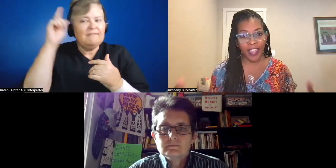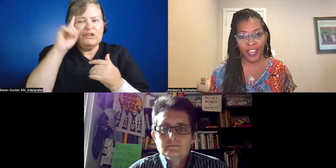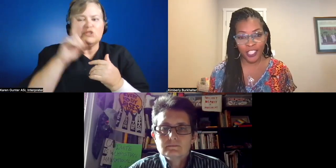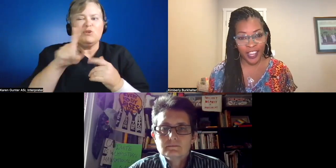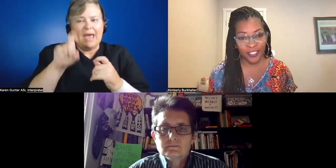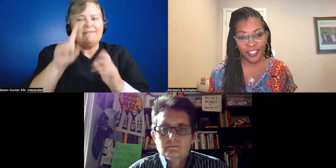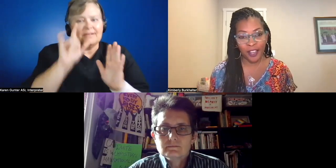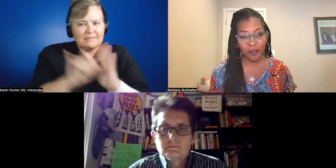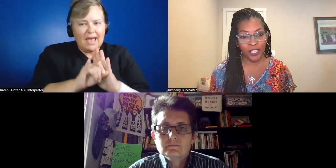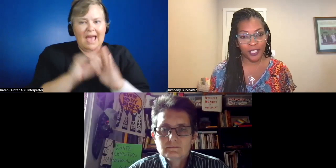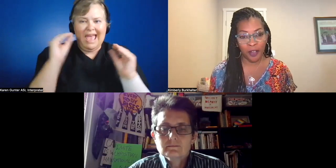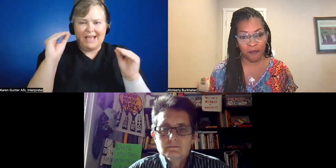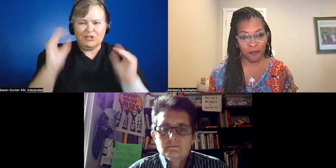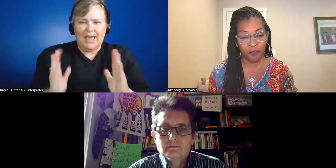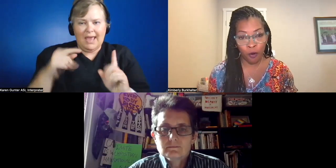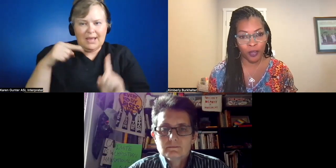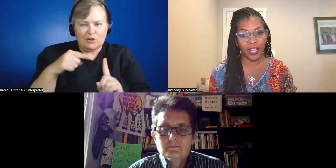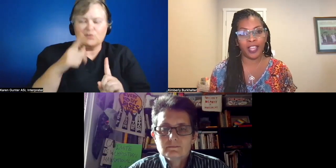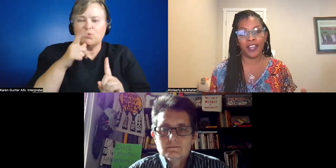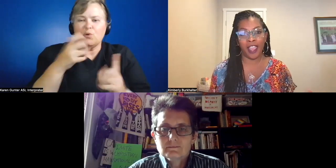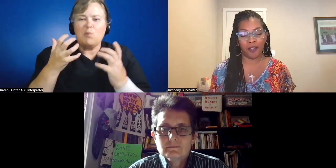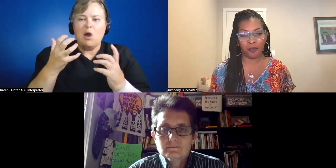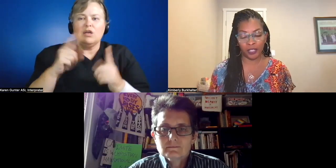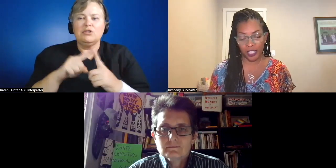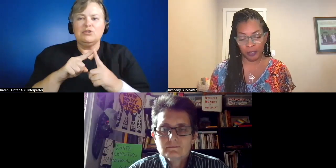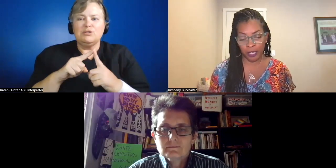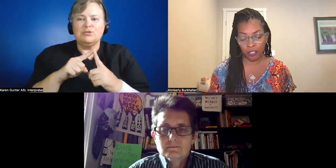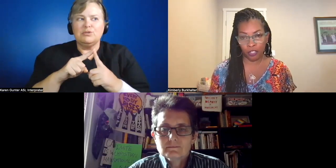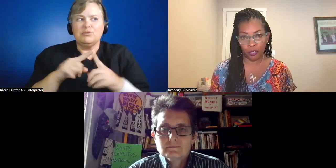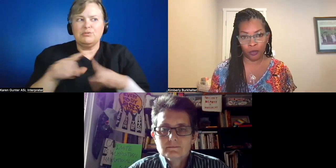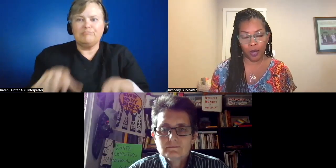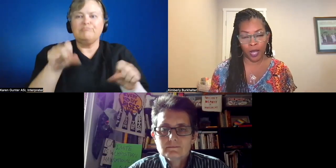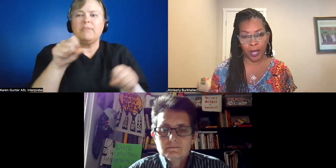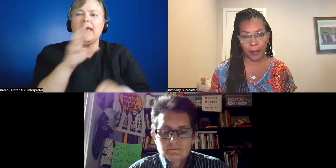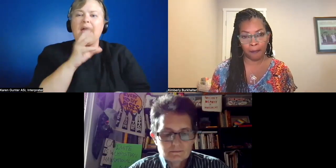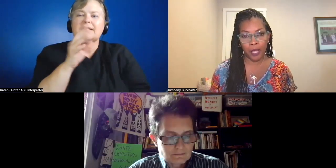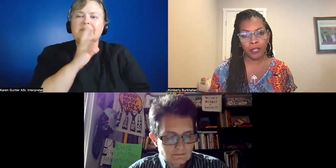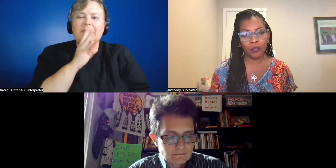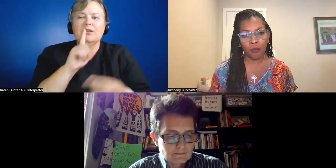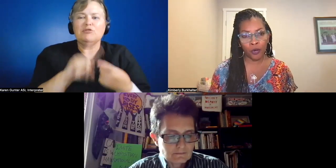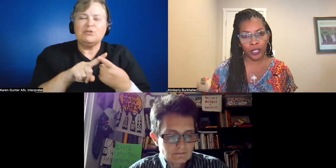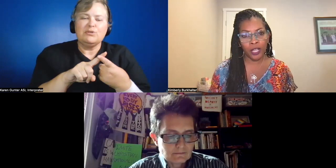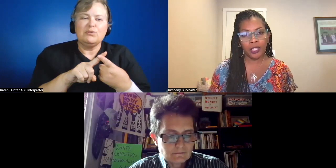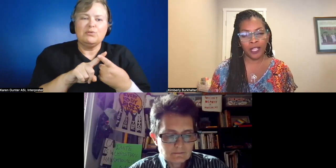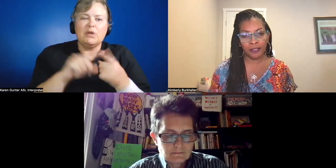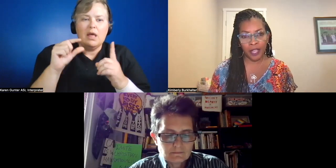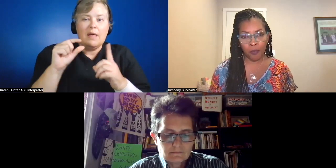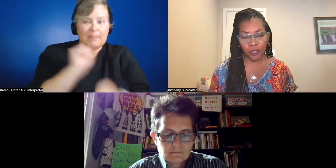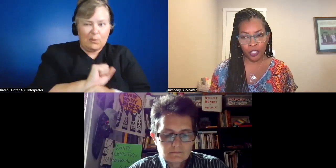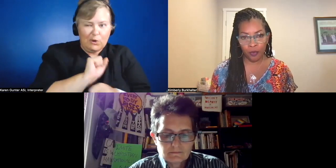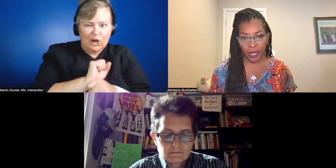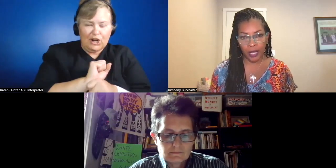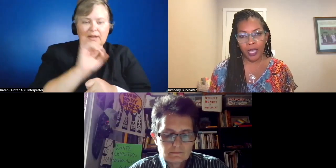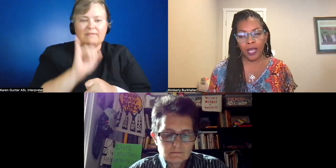identify educators that wanted to come forward and really speak to the work that they